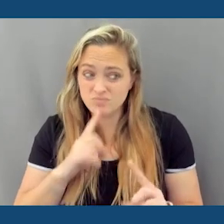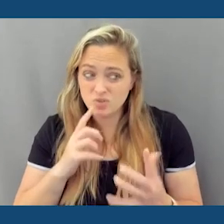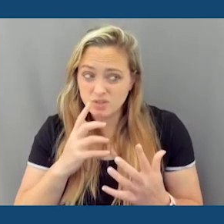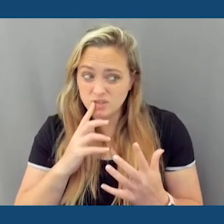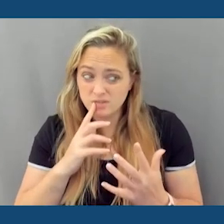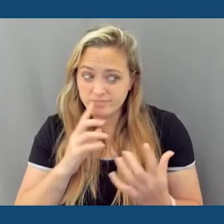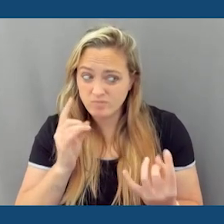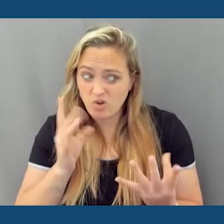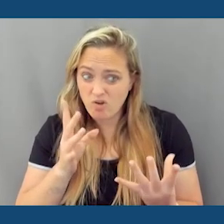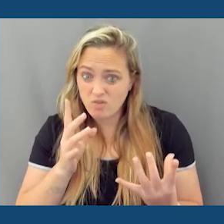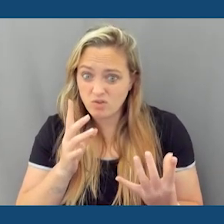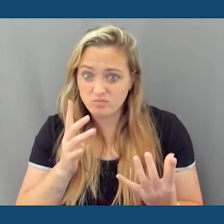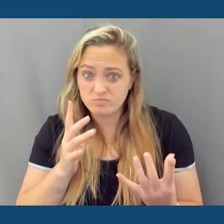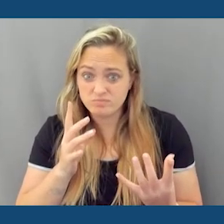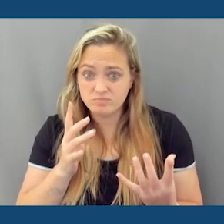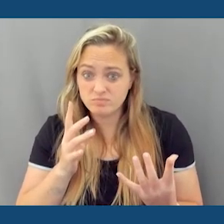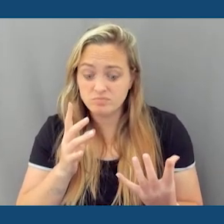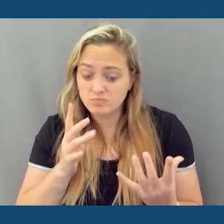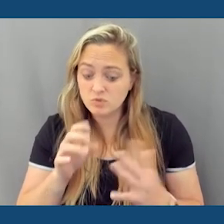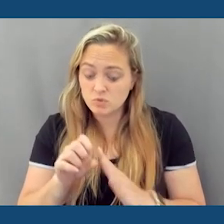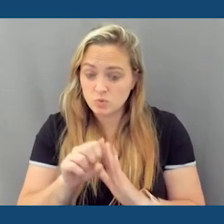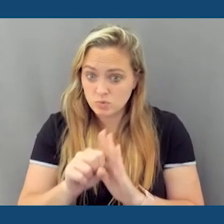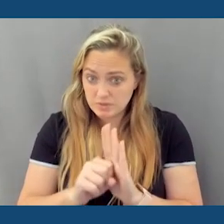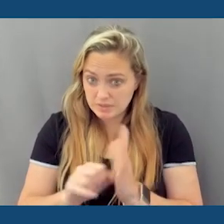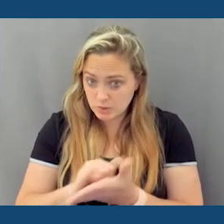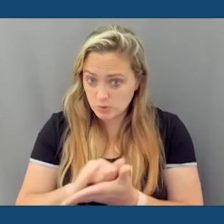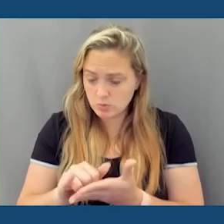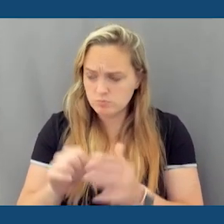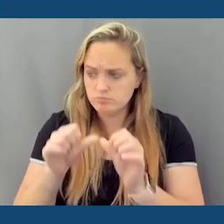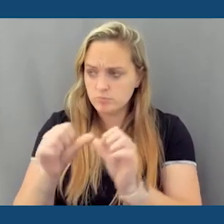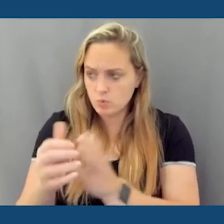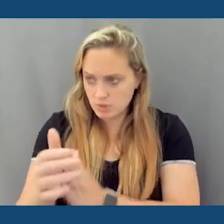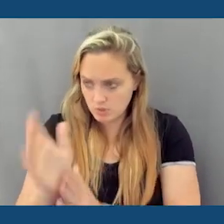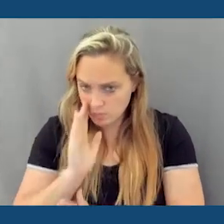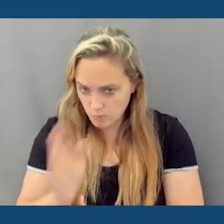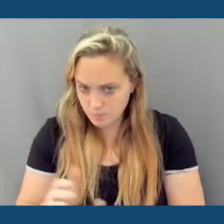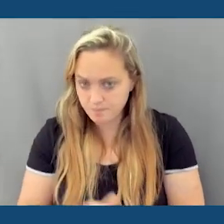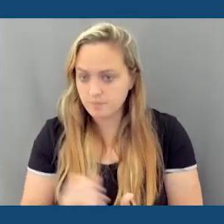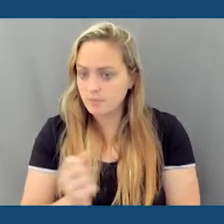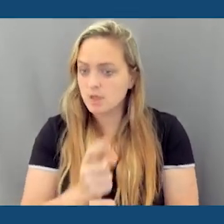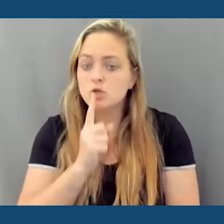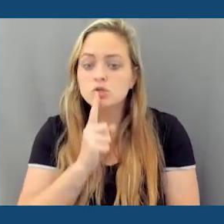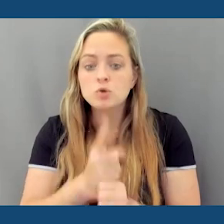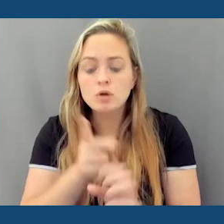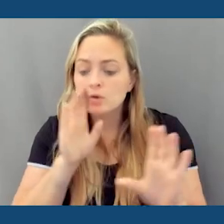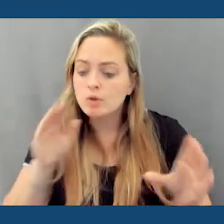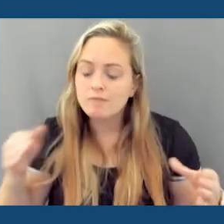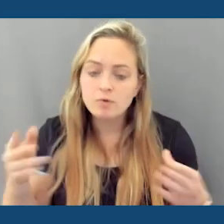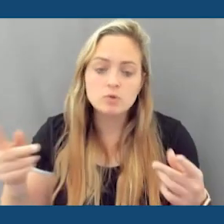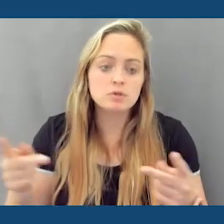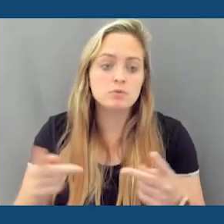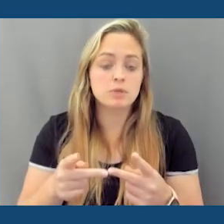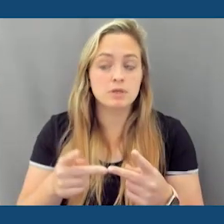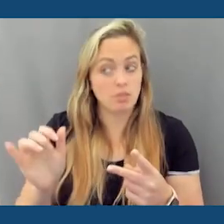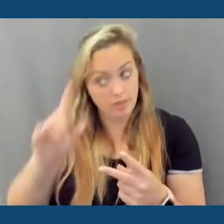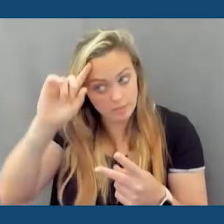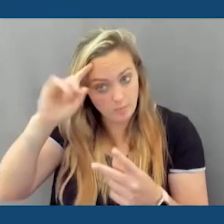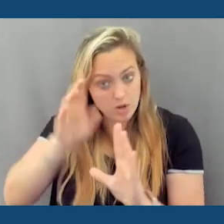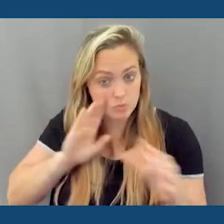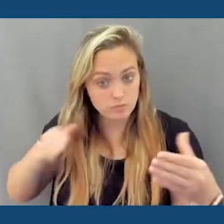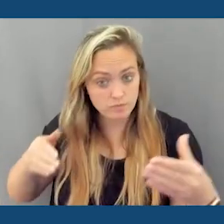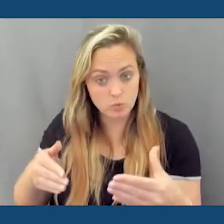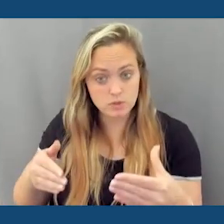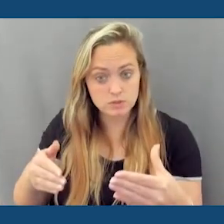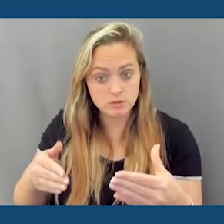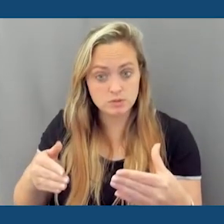of us. That's why the state of New York will continue to lead on this issue and make sure that we focus on a place like the Bronx, which